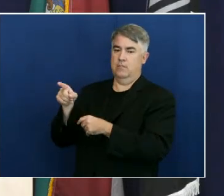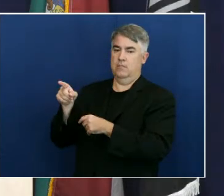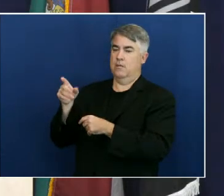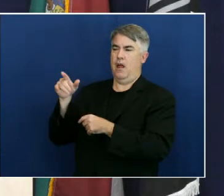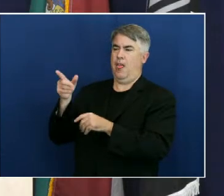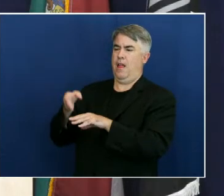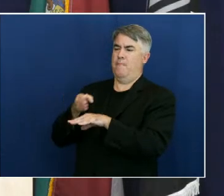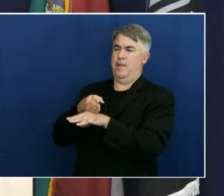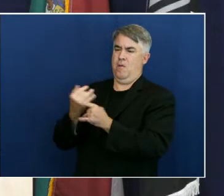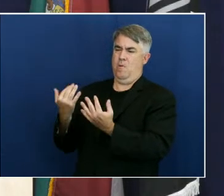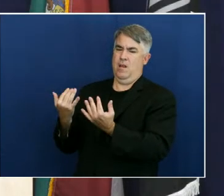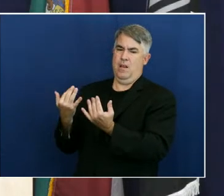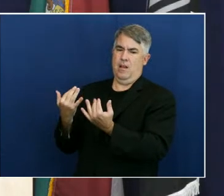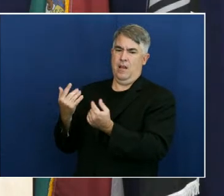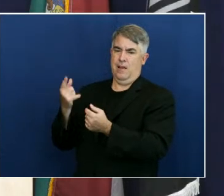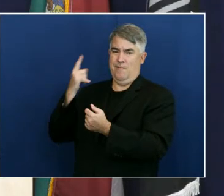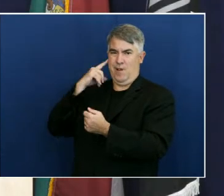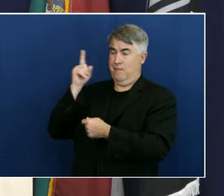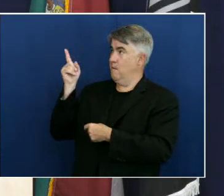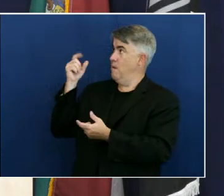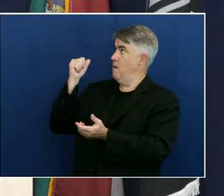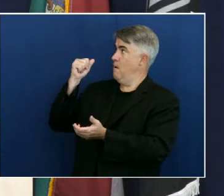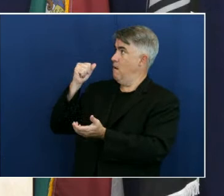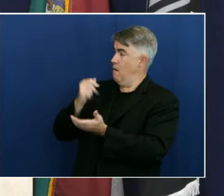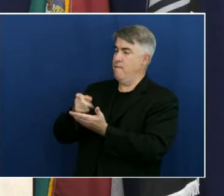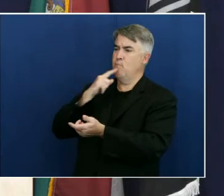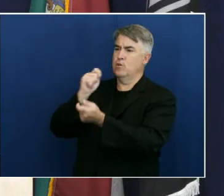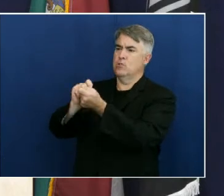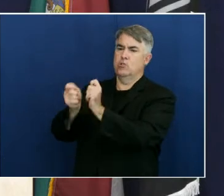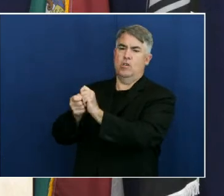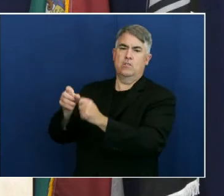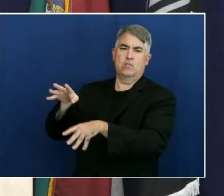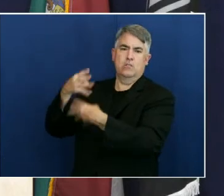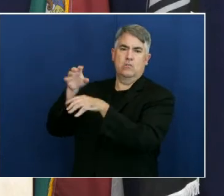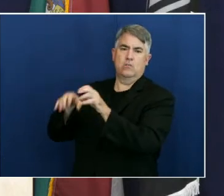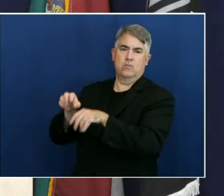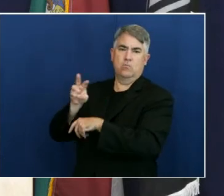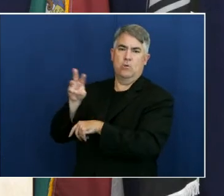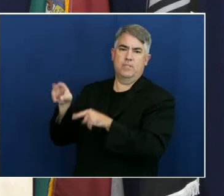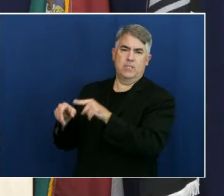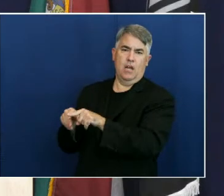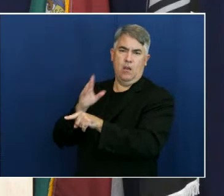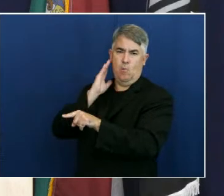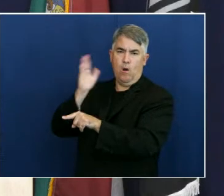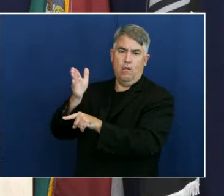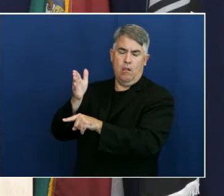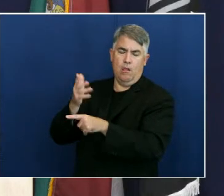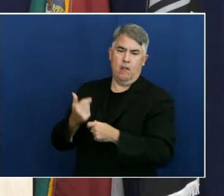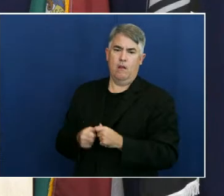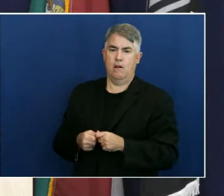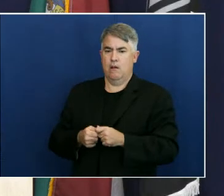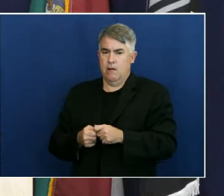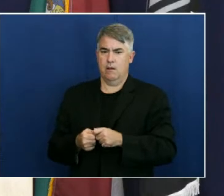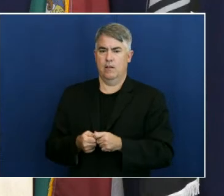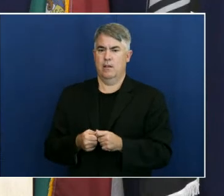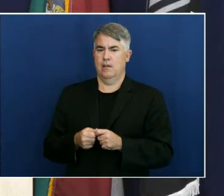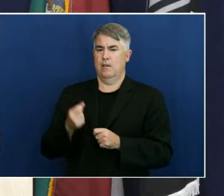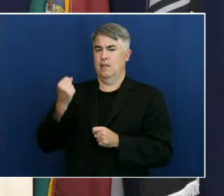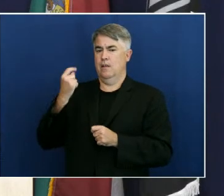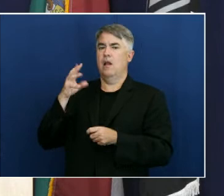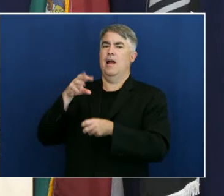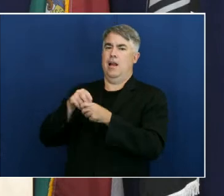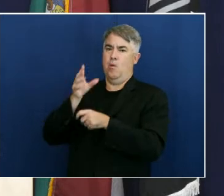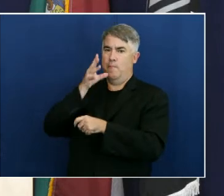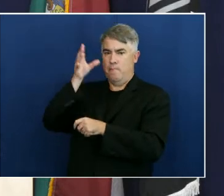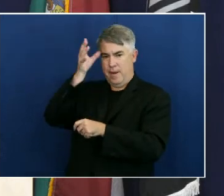are not being scheduled yet because the final approval hasn't happened, but it's been conveyed to us that My Turn will have the parental consent